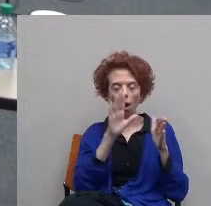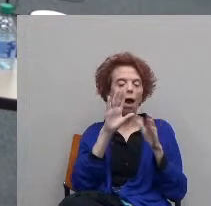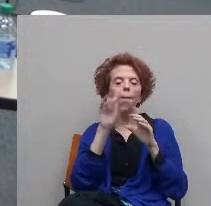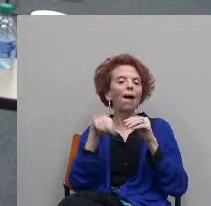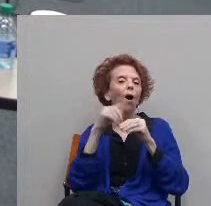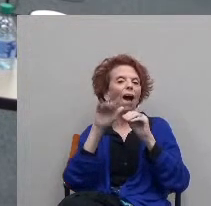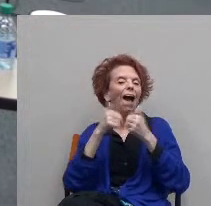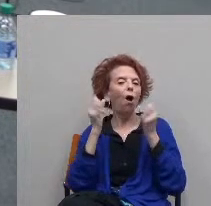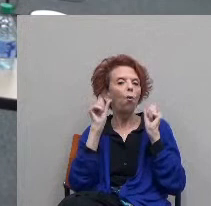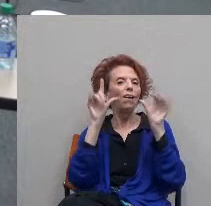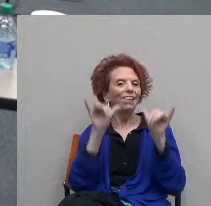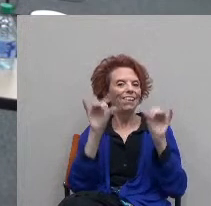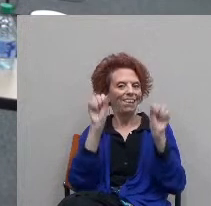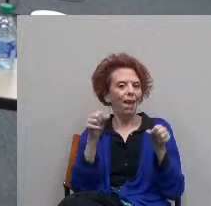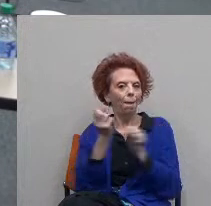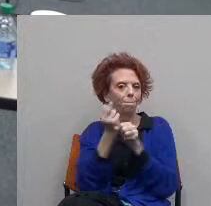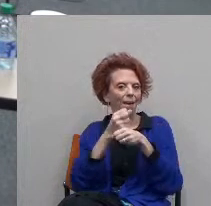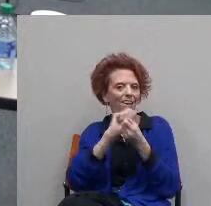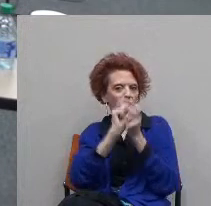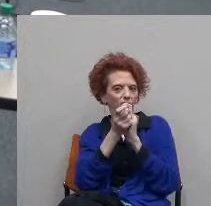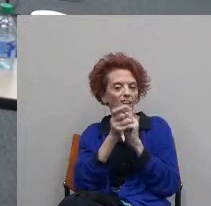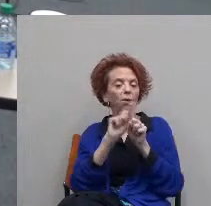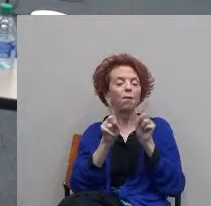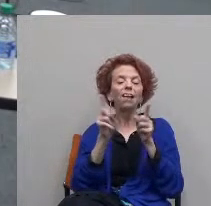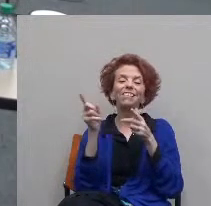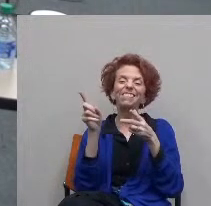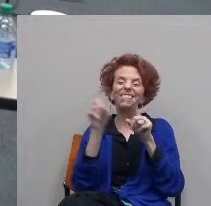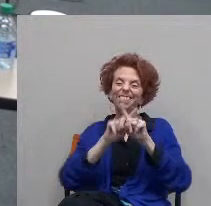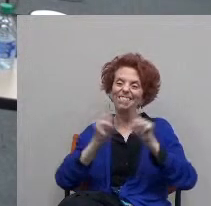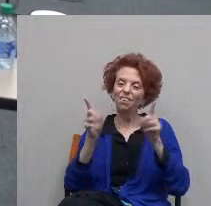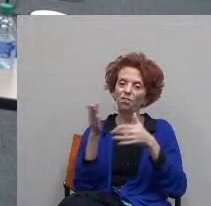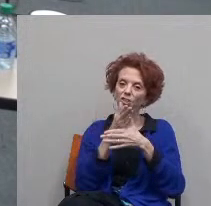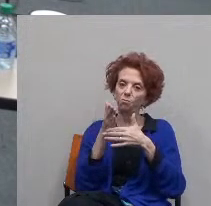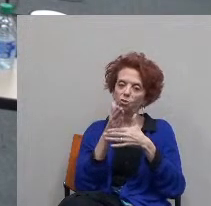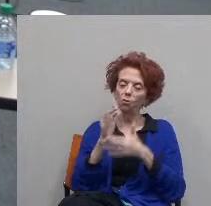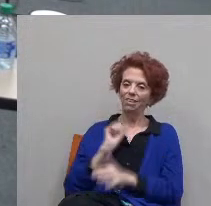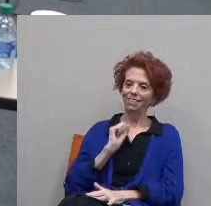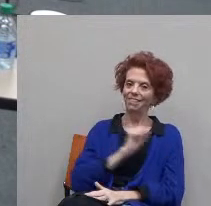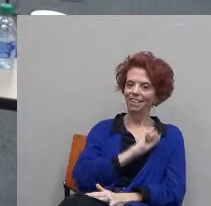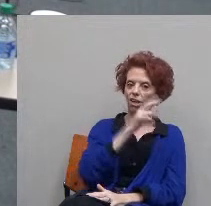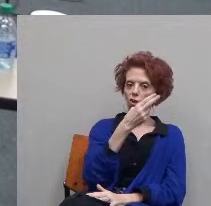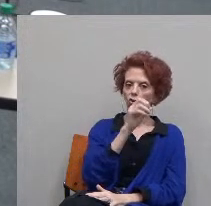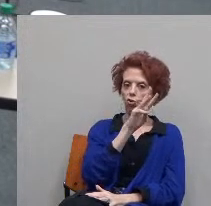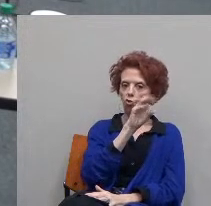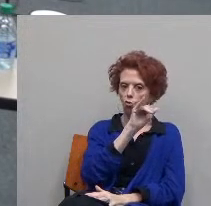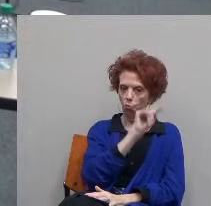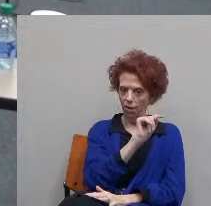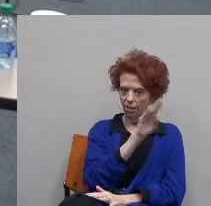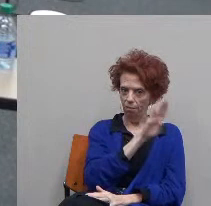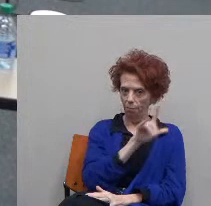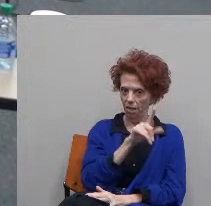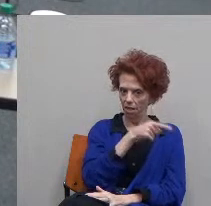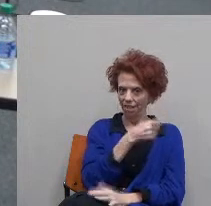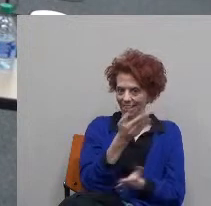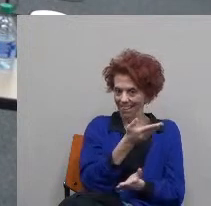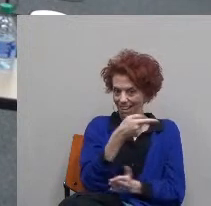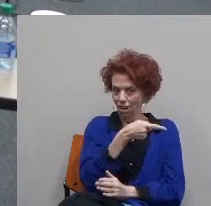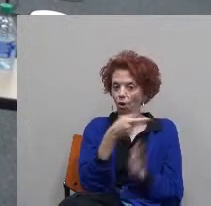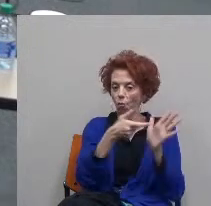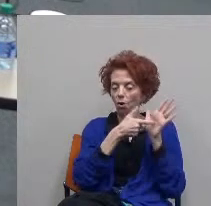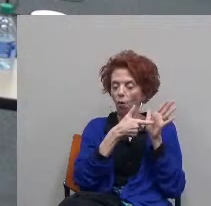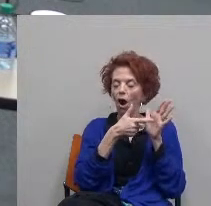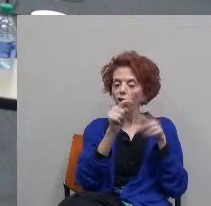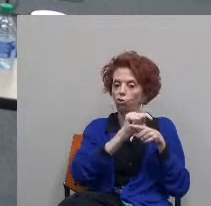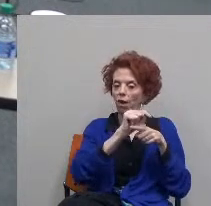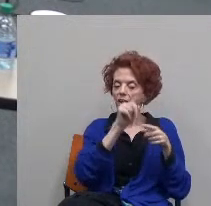they can make those changes. What's different between Senator Hewitt's bill here, the required